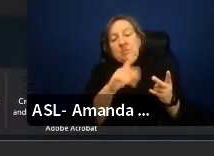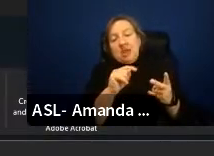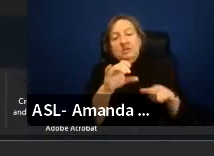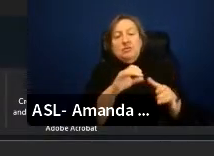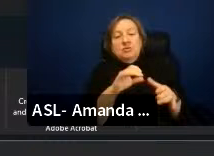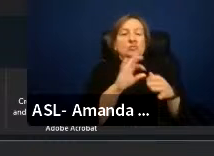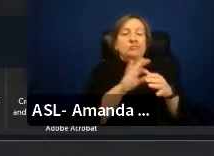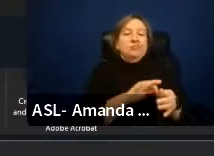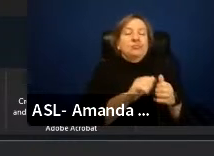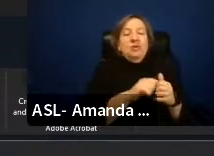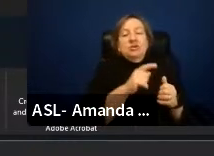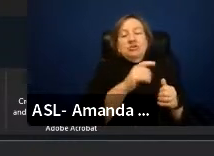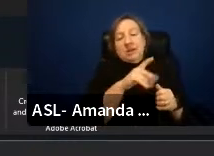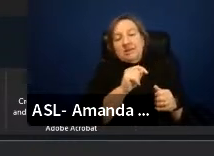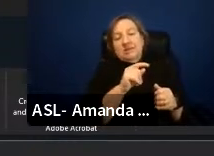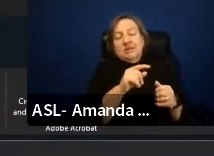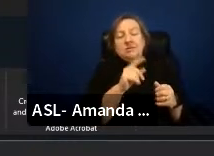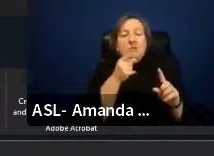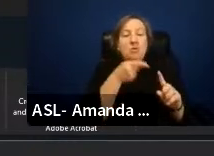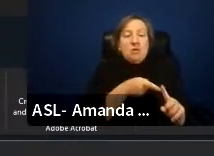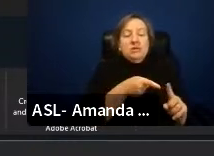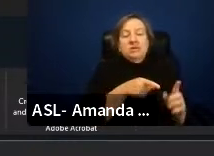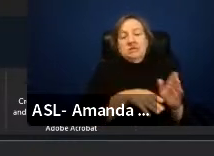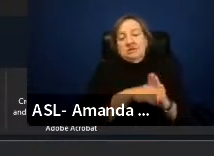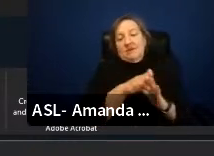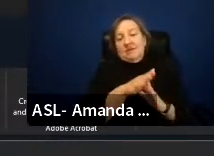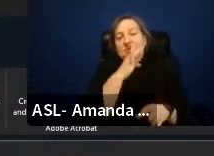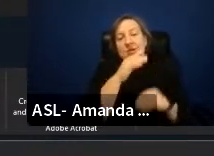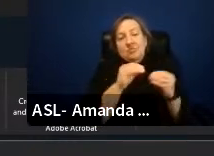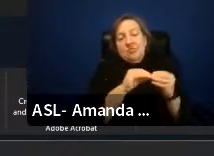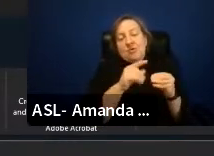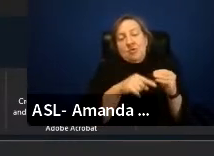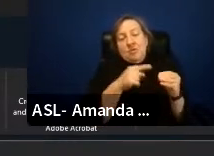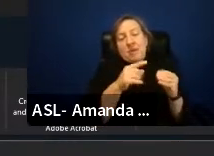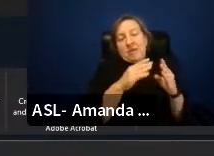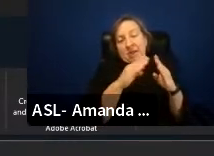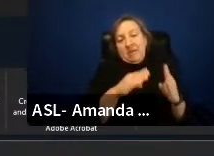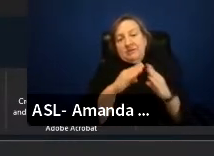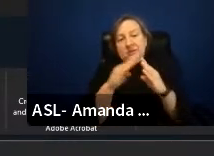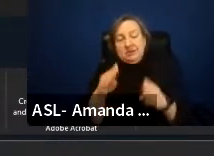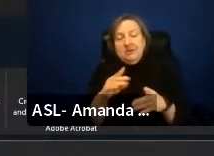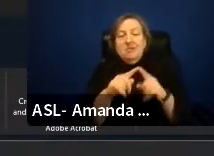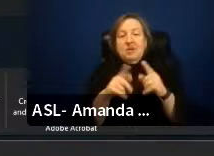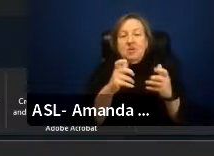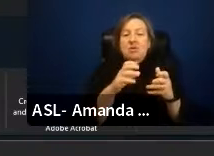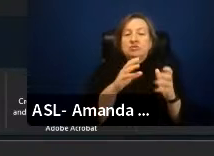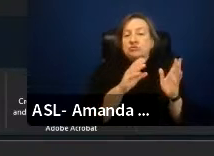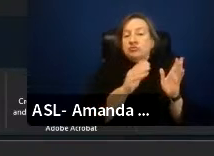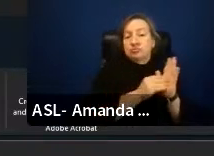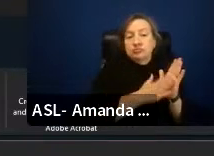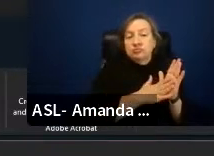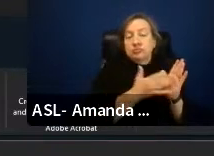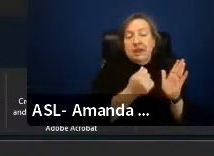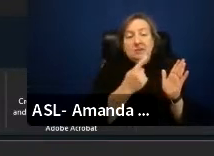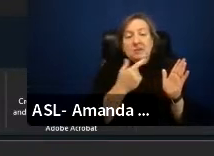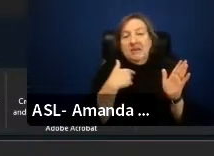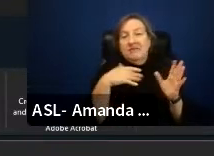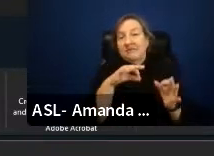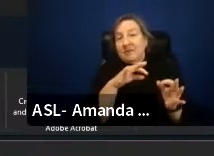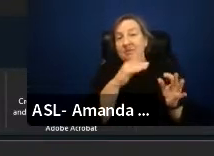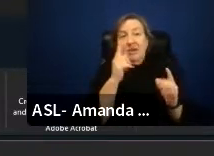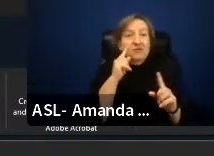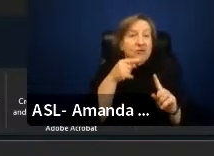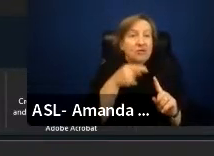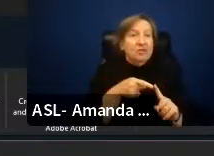development as well. So we'll talk more about housing. But I think I do want to capture if anyone has any particular feedback for